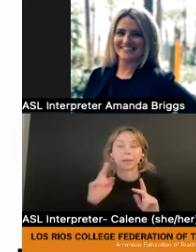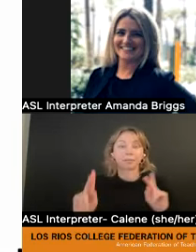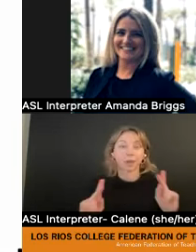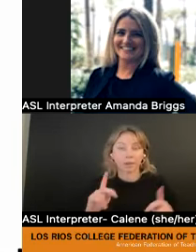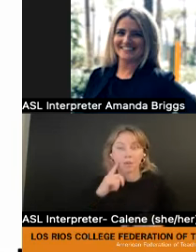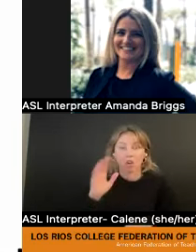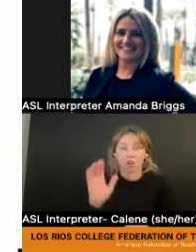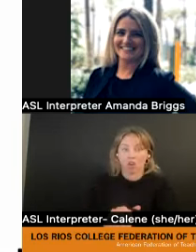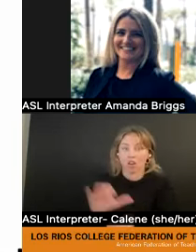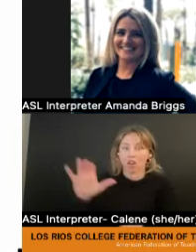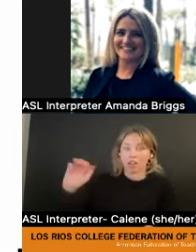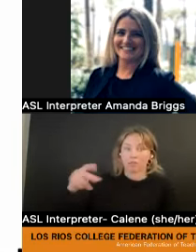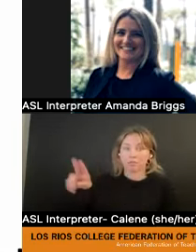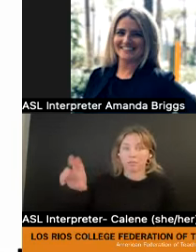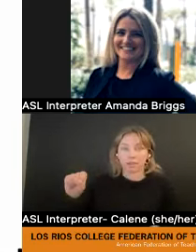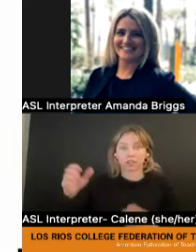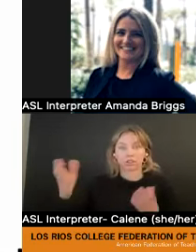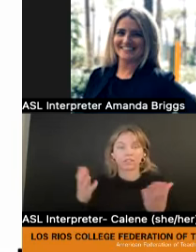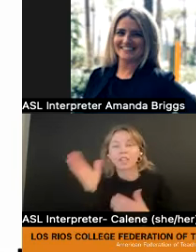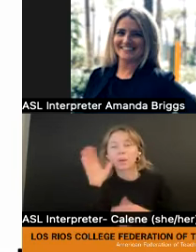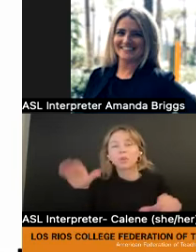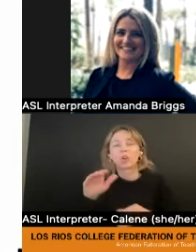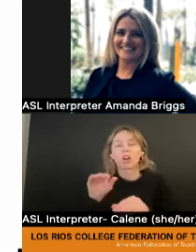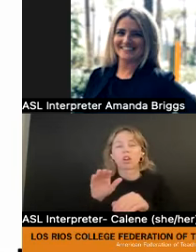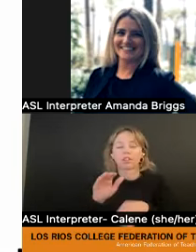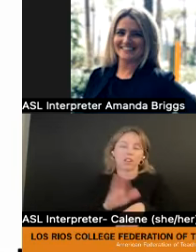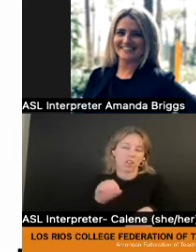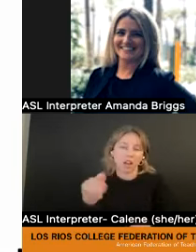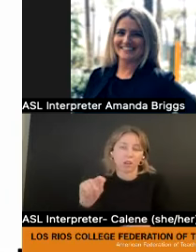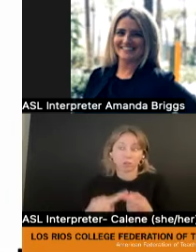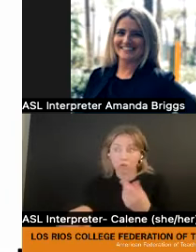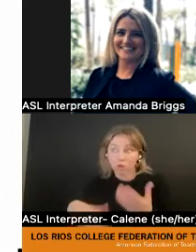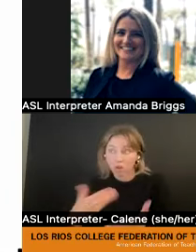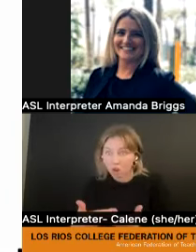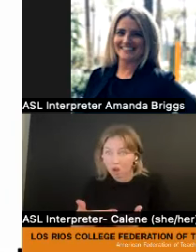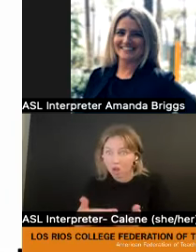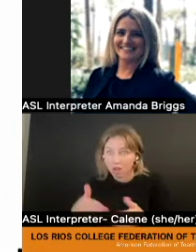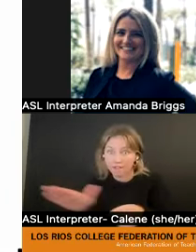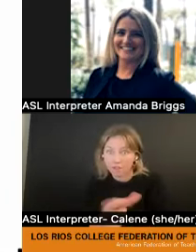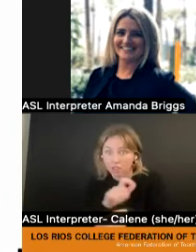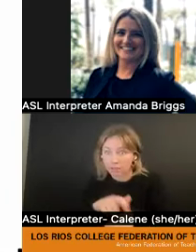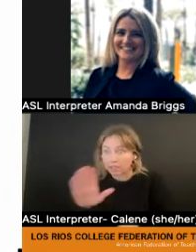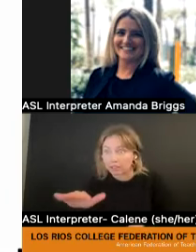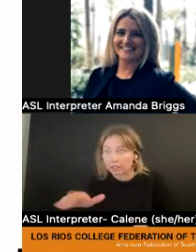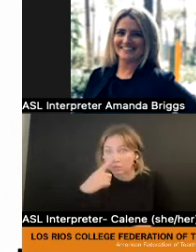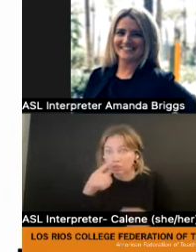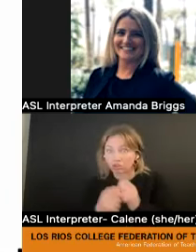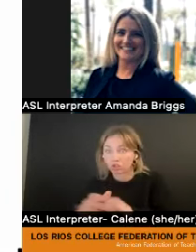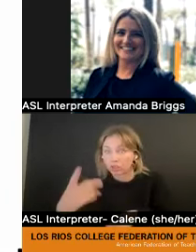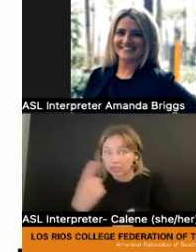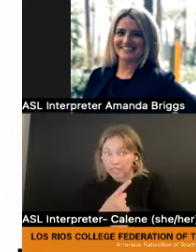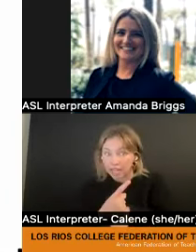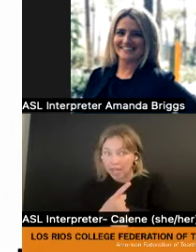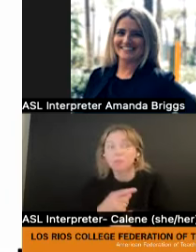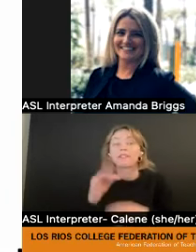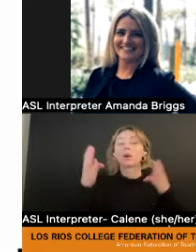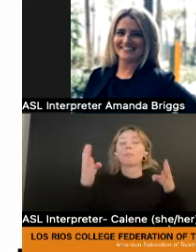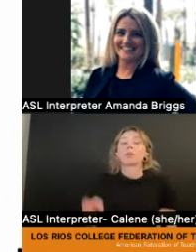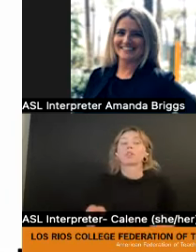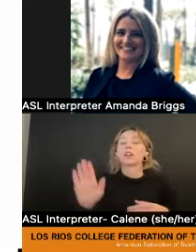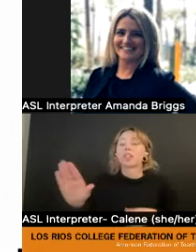on-ground services, and they're gonna do a call out to all the full-timers first to see if anybody will change their day. But in the event that someone's remote day can't